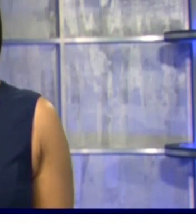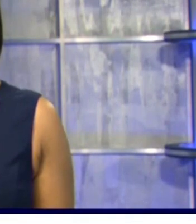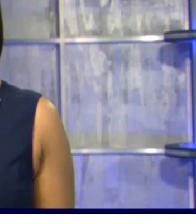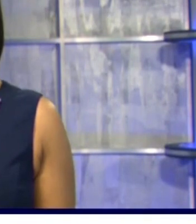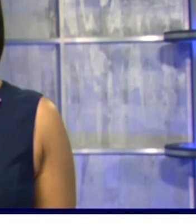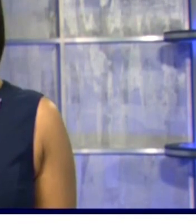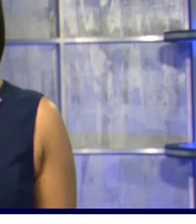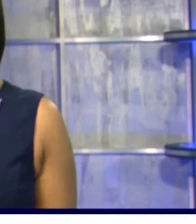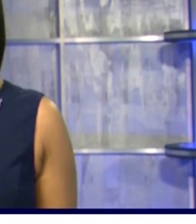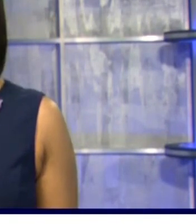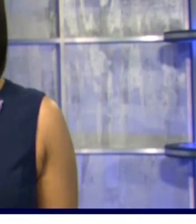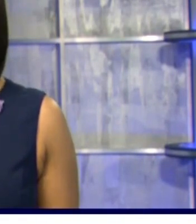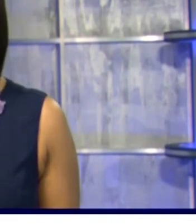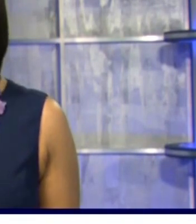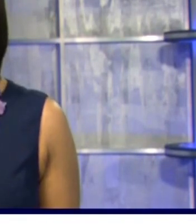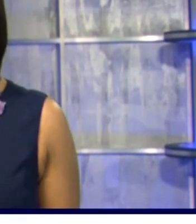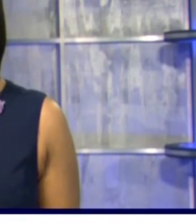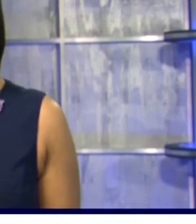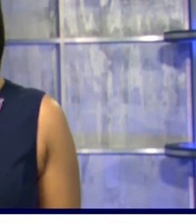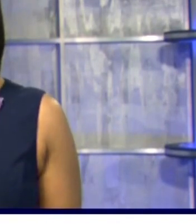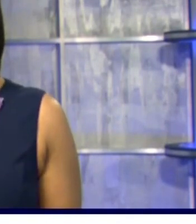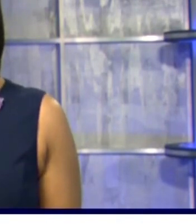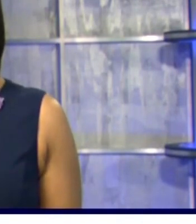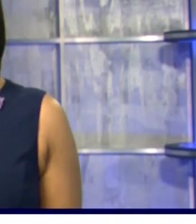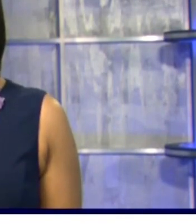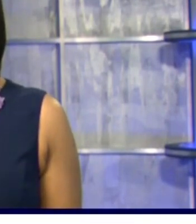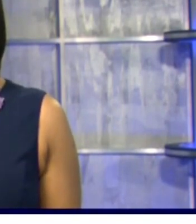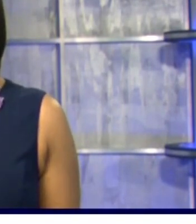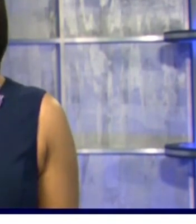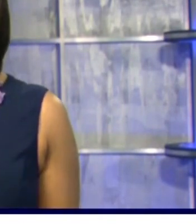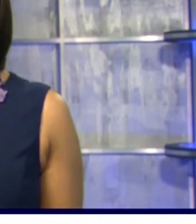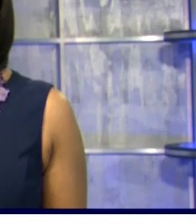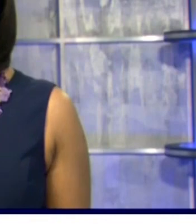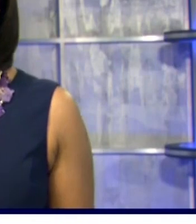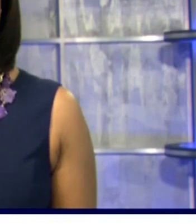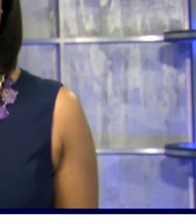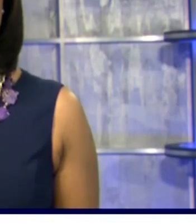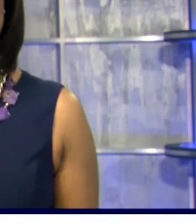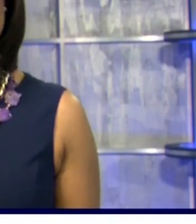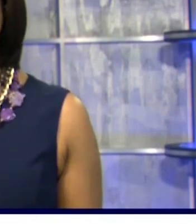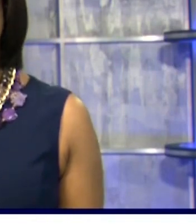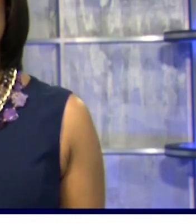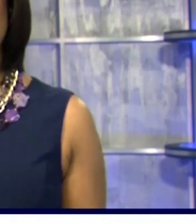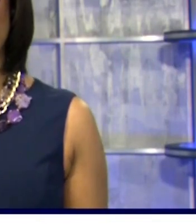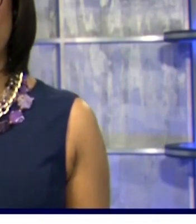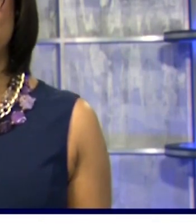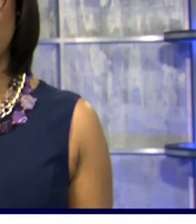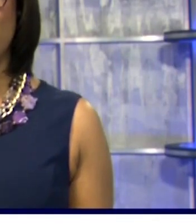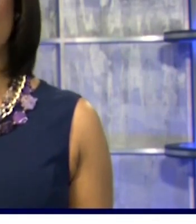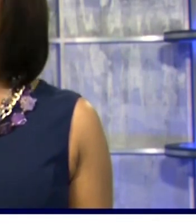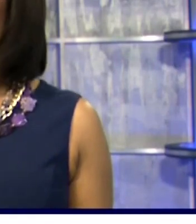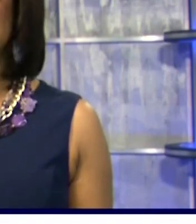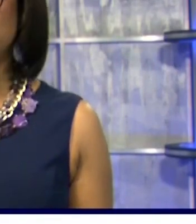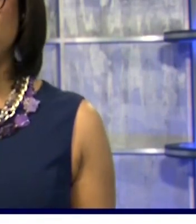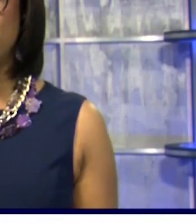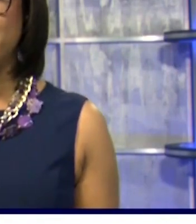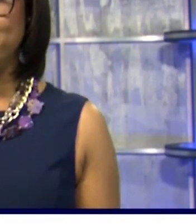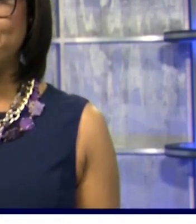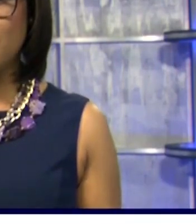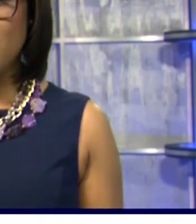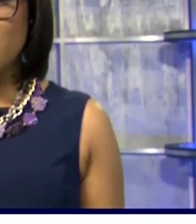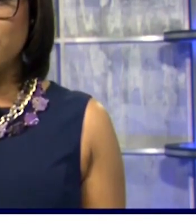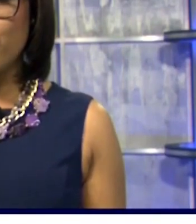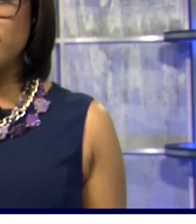the upgrade of the facility continues. Barbadians are seeking out gun licenses in the face of increasing